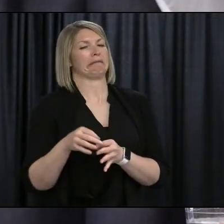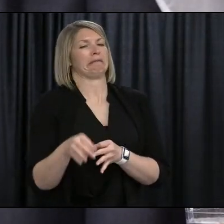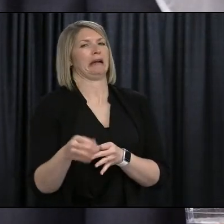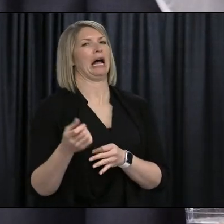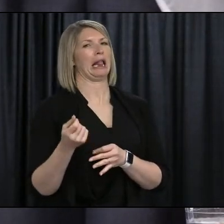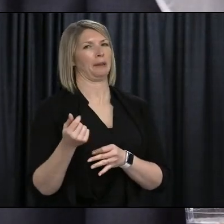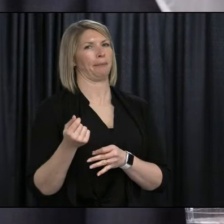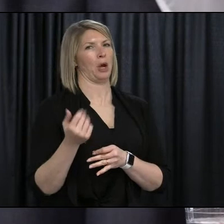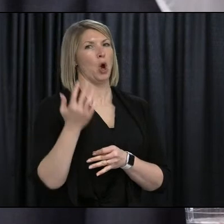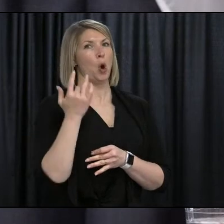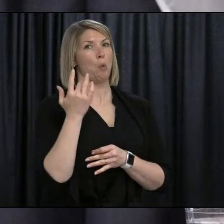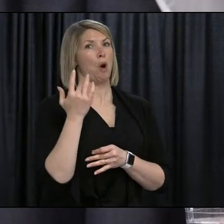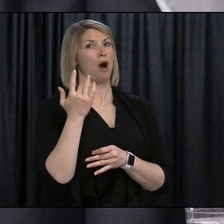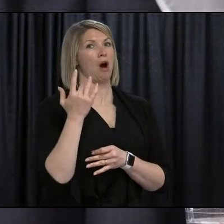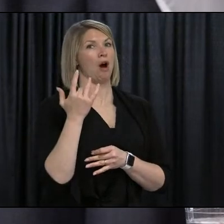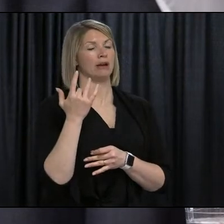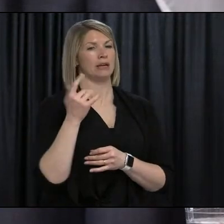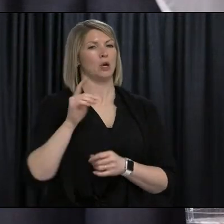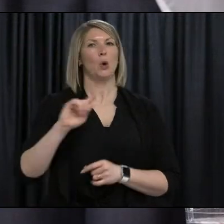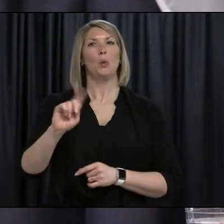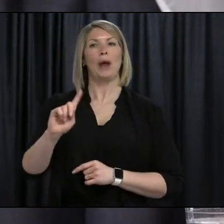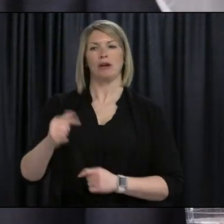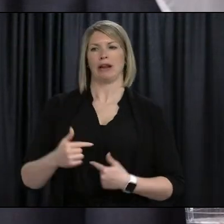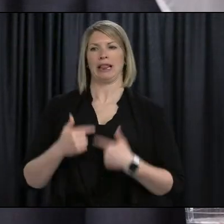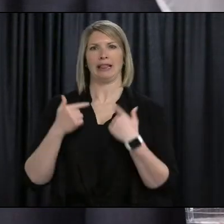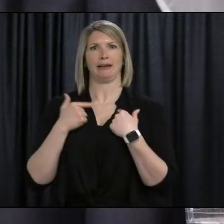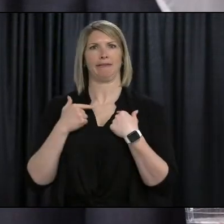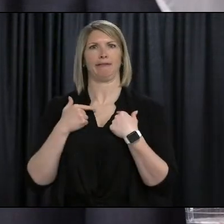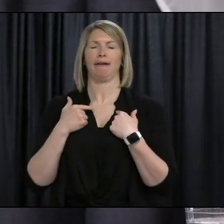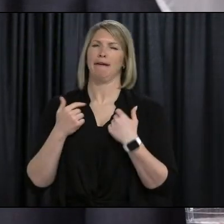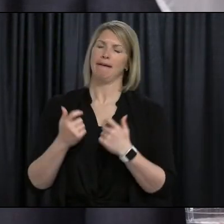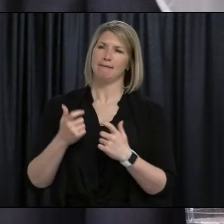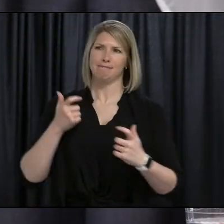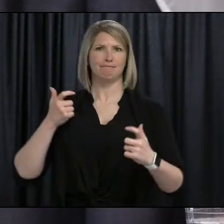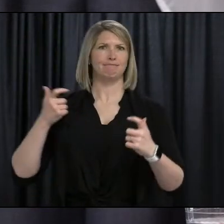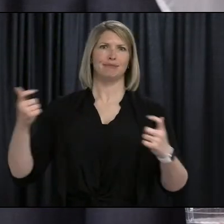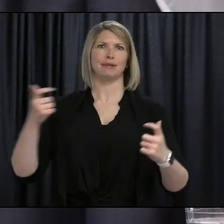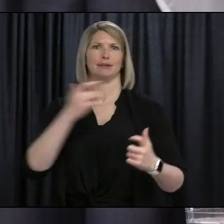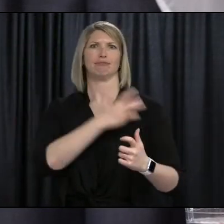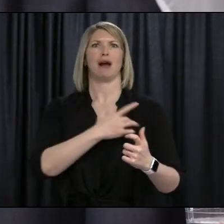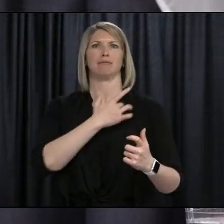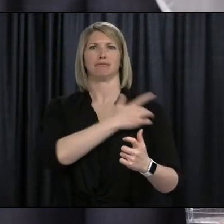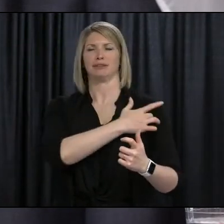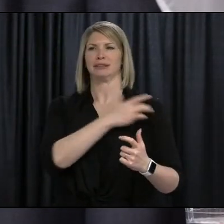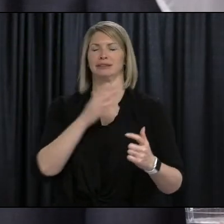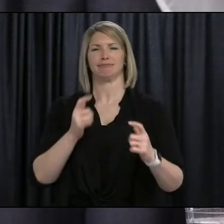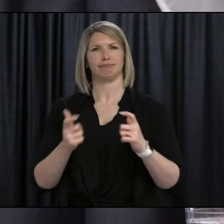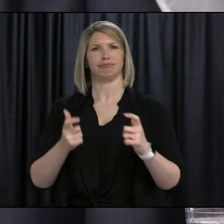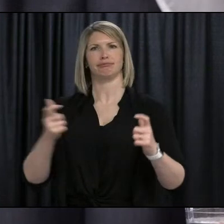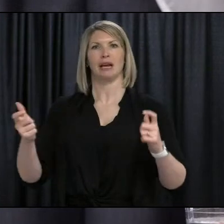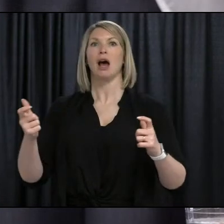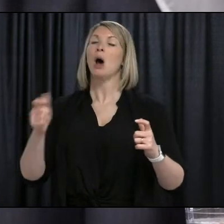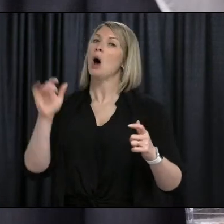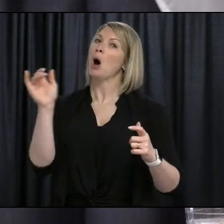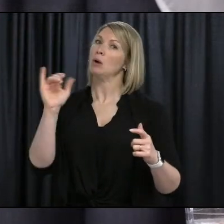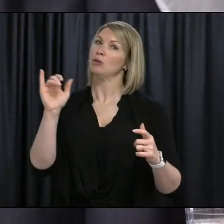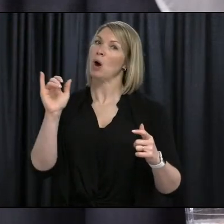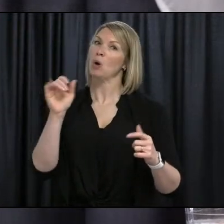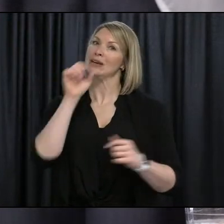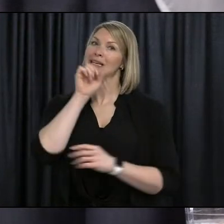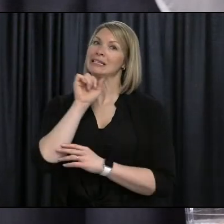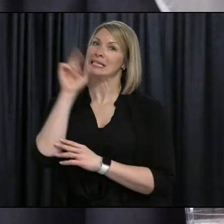population. Our challenge was we have a significantly higher proportion of seniors in